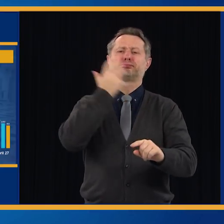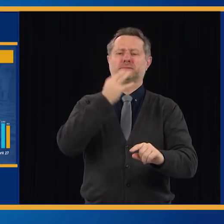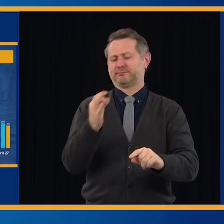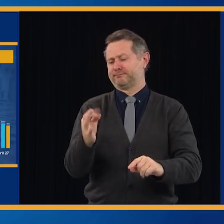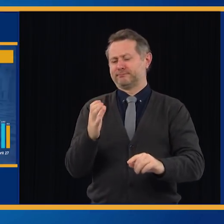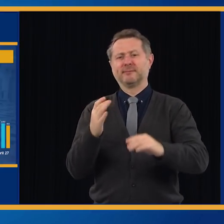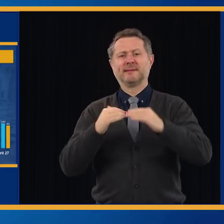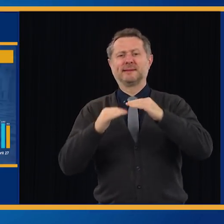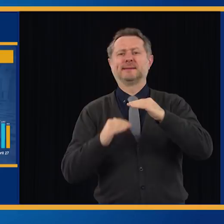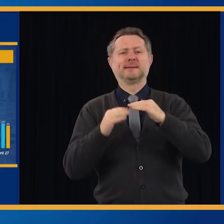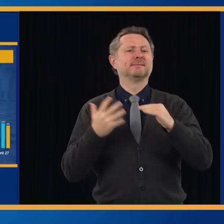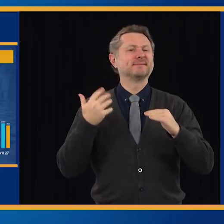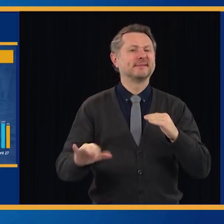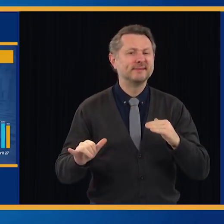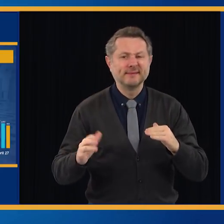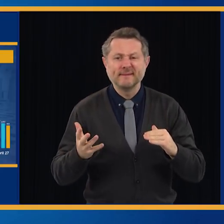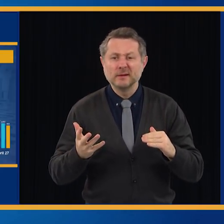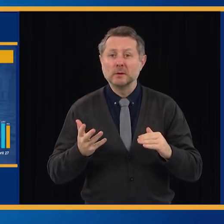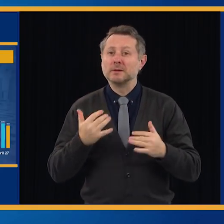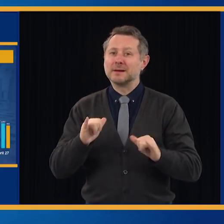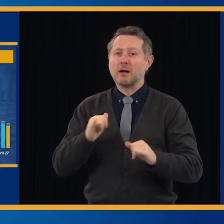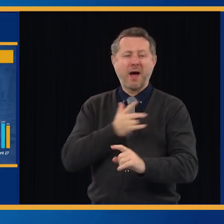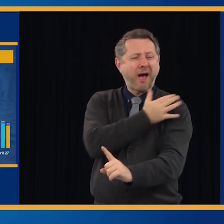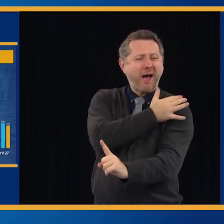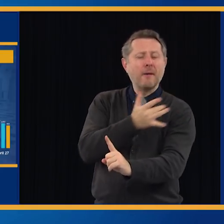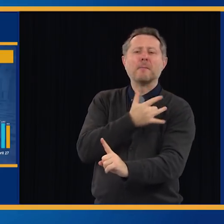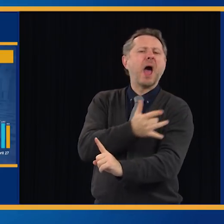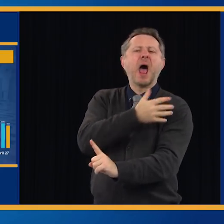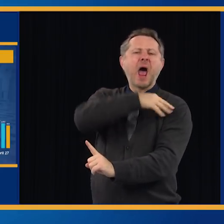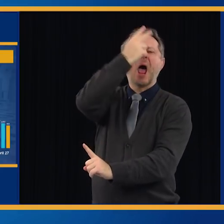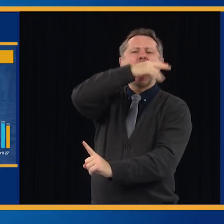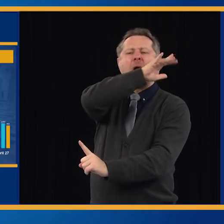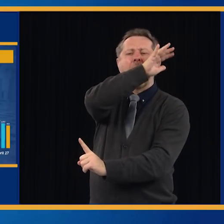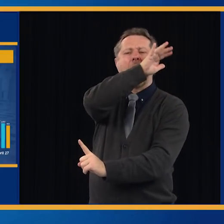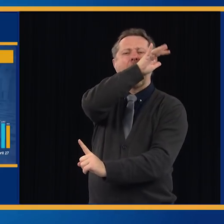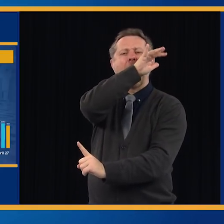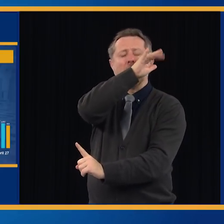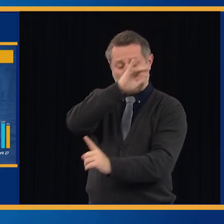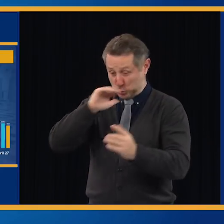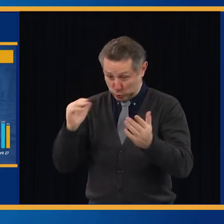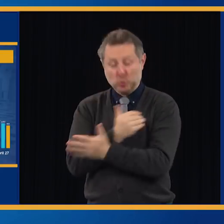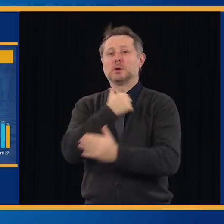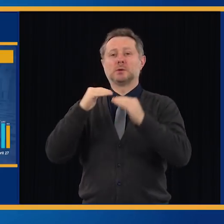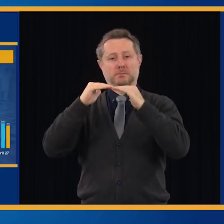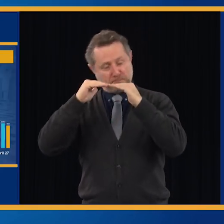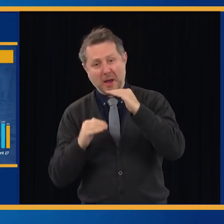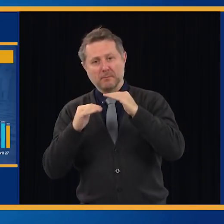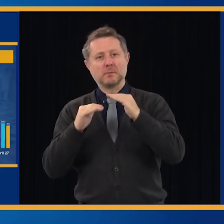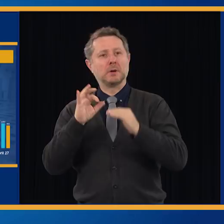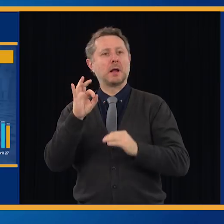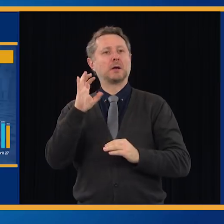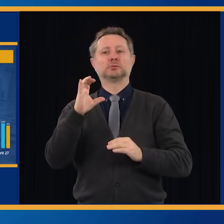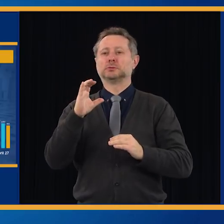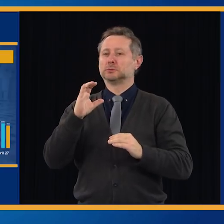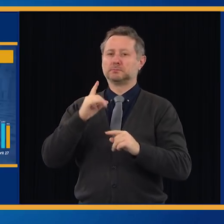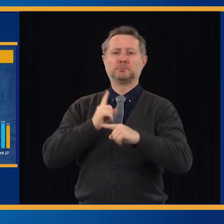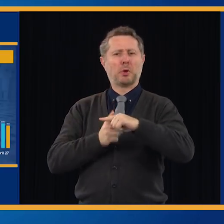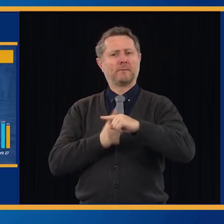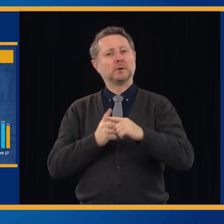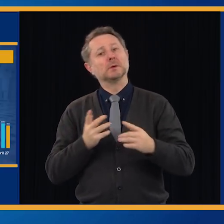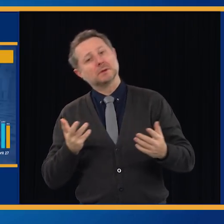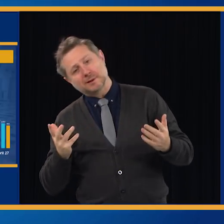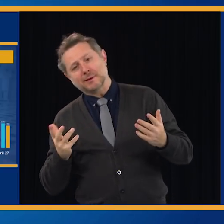After all of this, we still have 900 new infections yesterday on a 3-day rolling average.